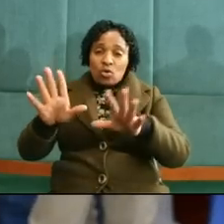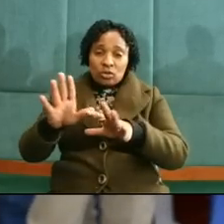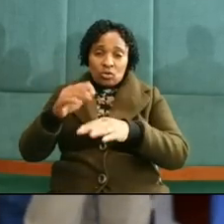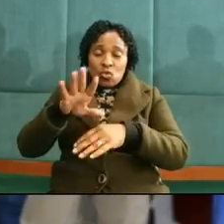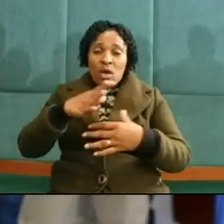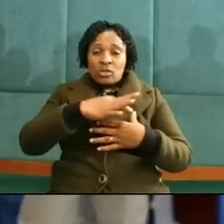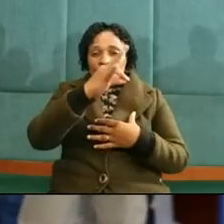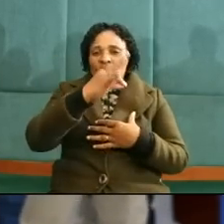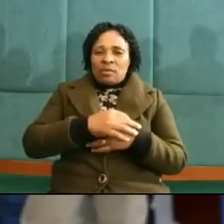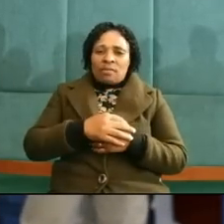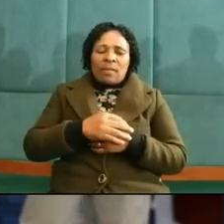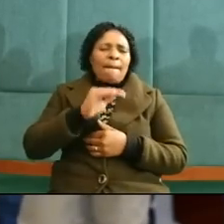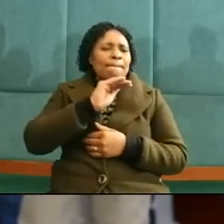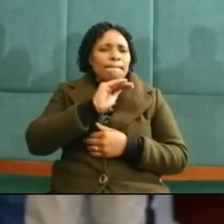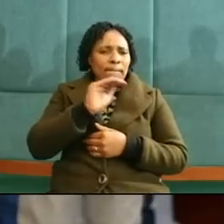So I'm appealing